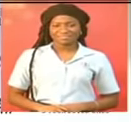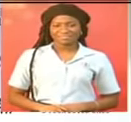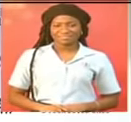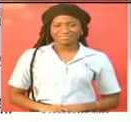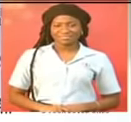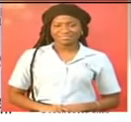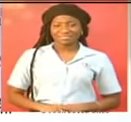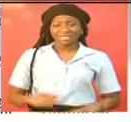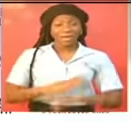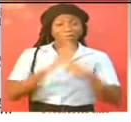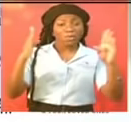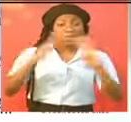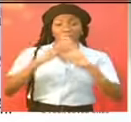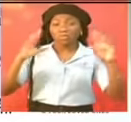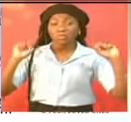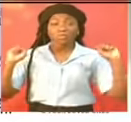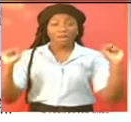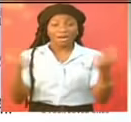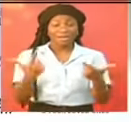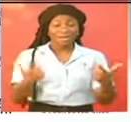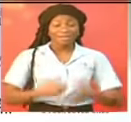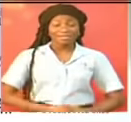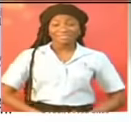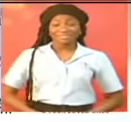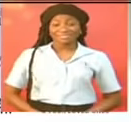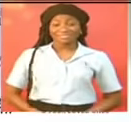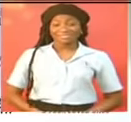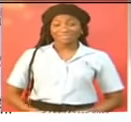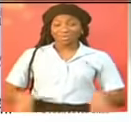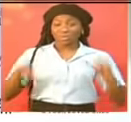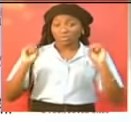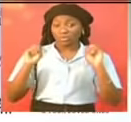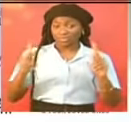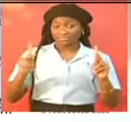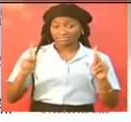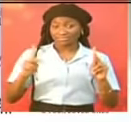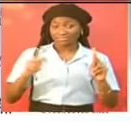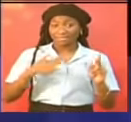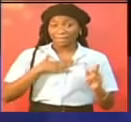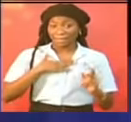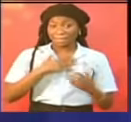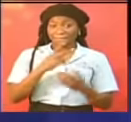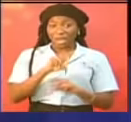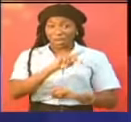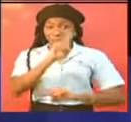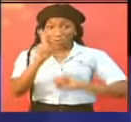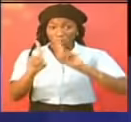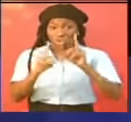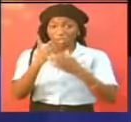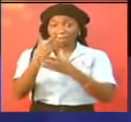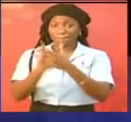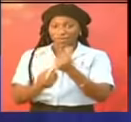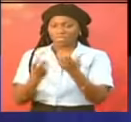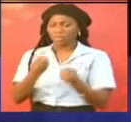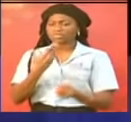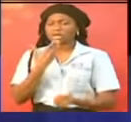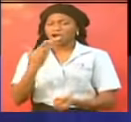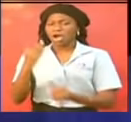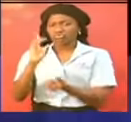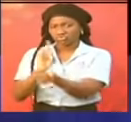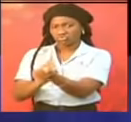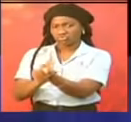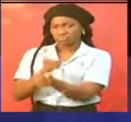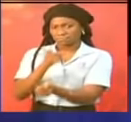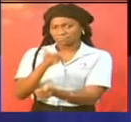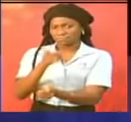Hi, morning, everyone. Rashad Khan, Guardian Media Limited. Okay, so both my questions this morning are for Dr. Surju Singh. Dr. Surju Singh, could